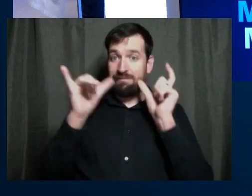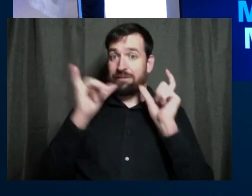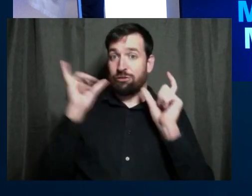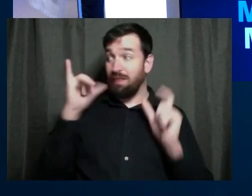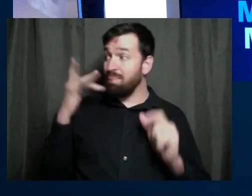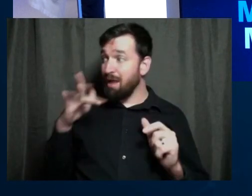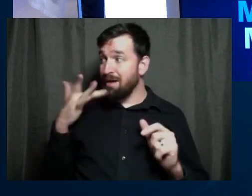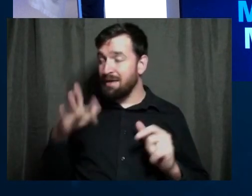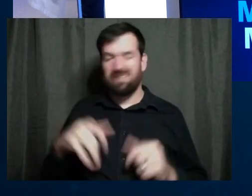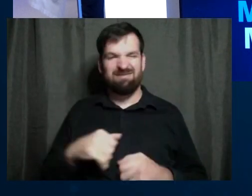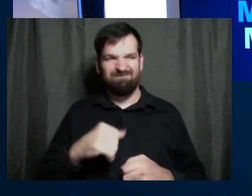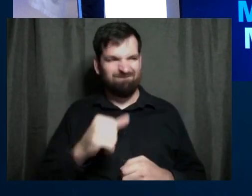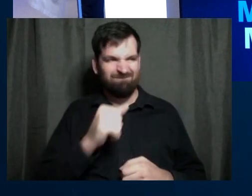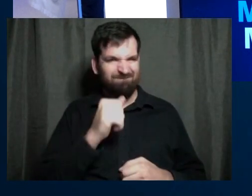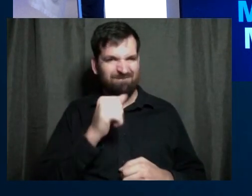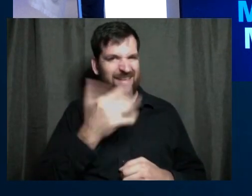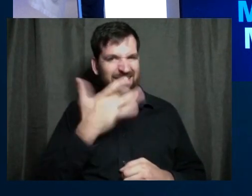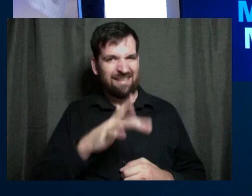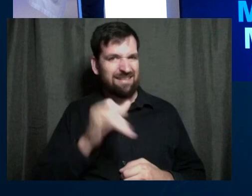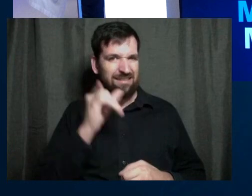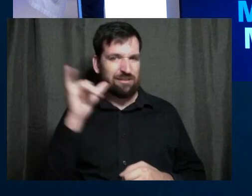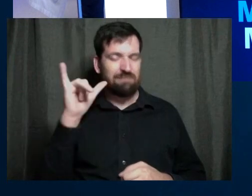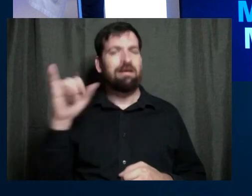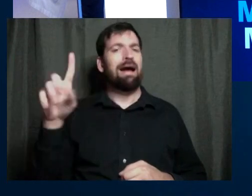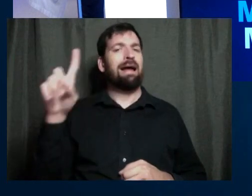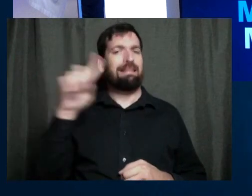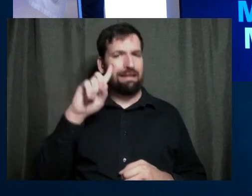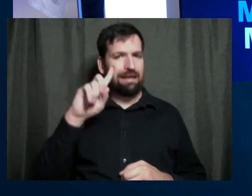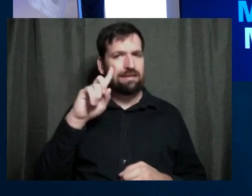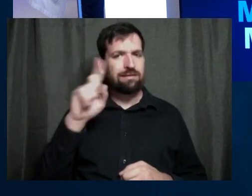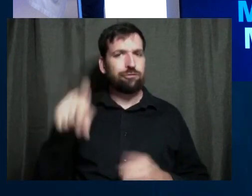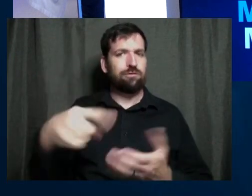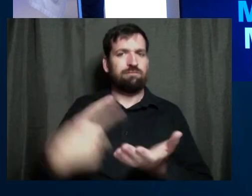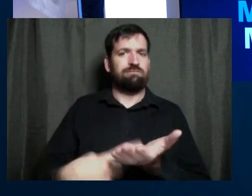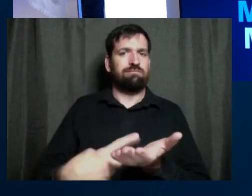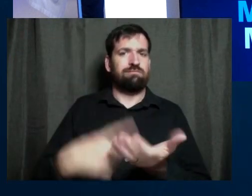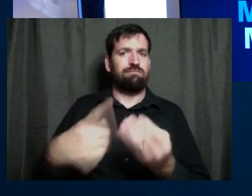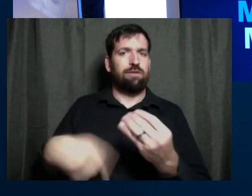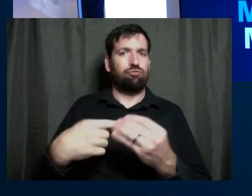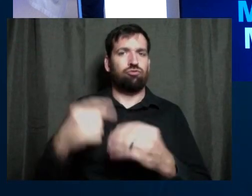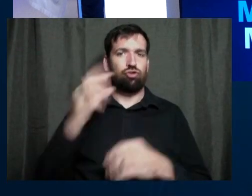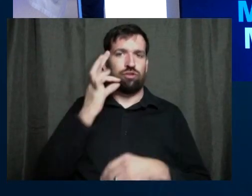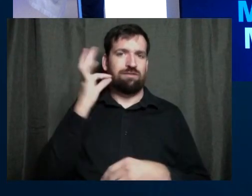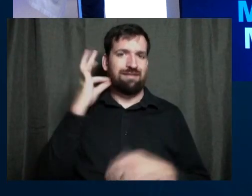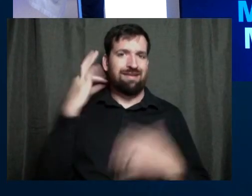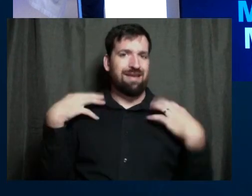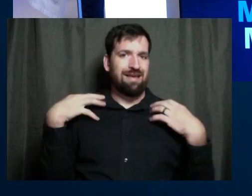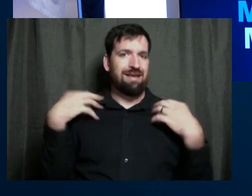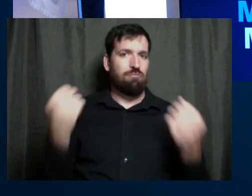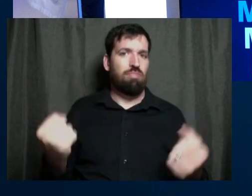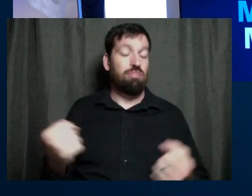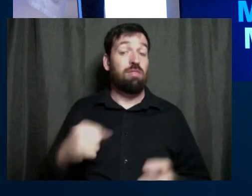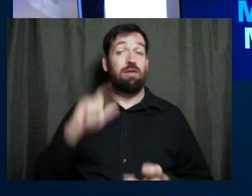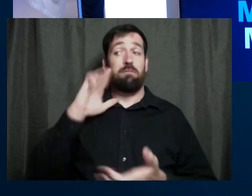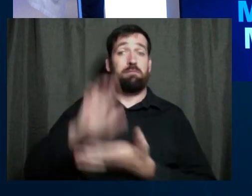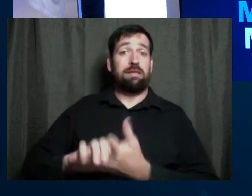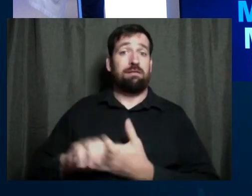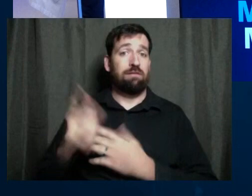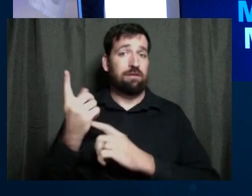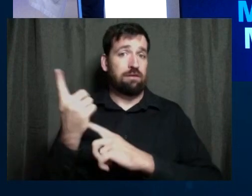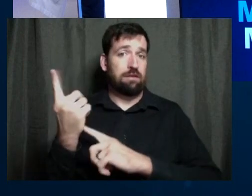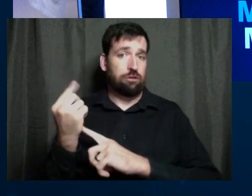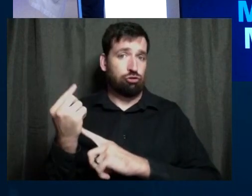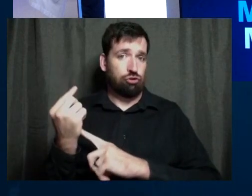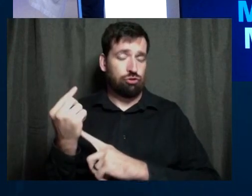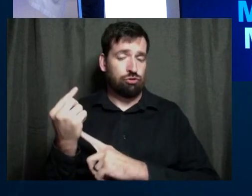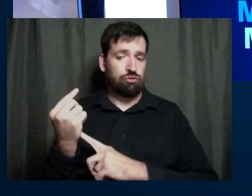working lucky. They didn't do well. I think we should talk a little bit about the Chiefs' health, because I believe that last year they somehow